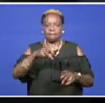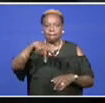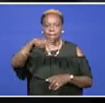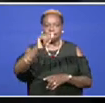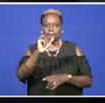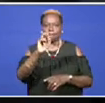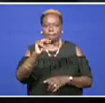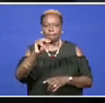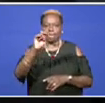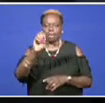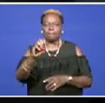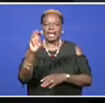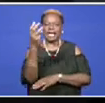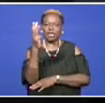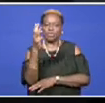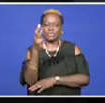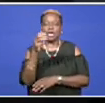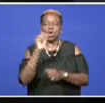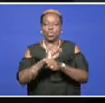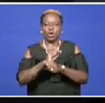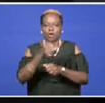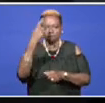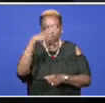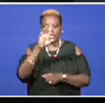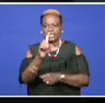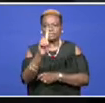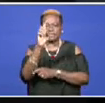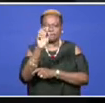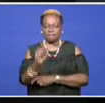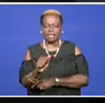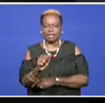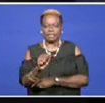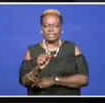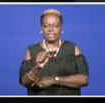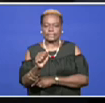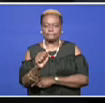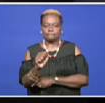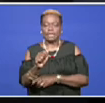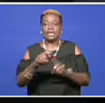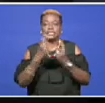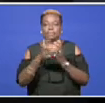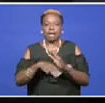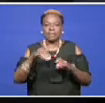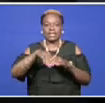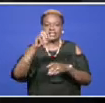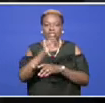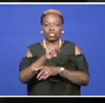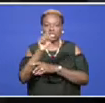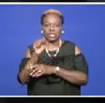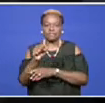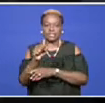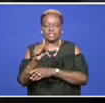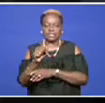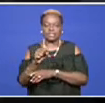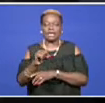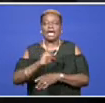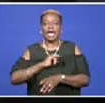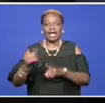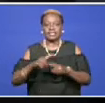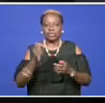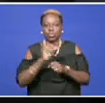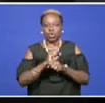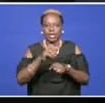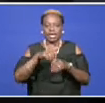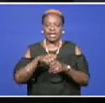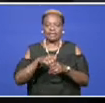for the Disability Affairs Department of Social Services, and I do a lot of work now. Well, I did some work in urban renewal